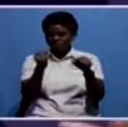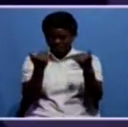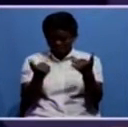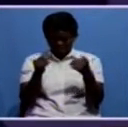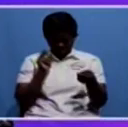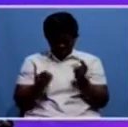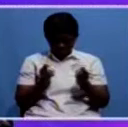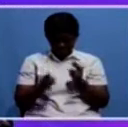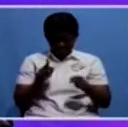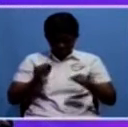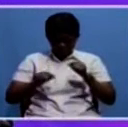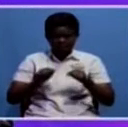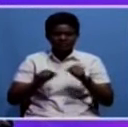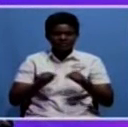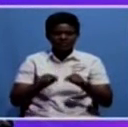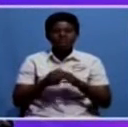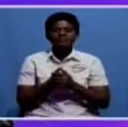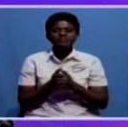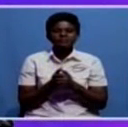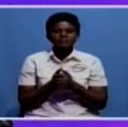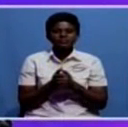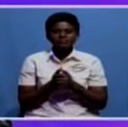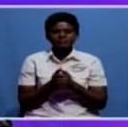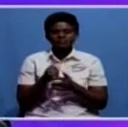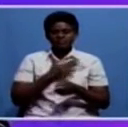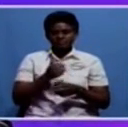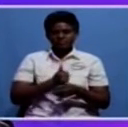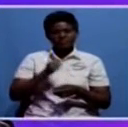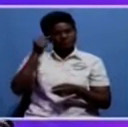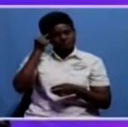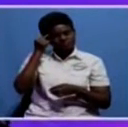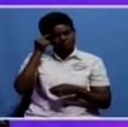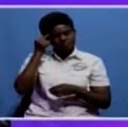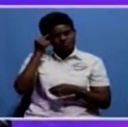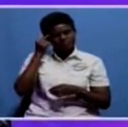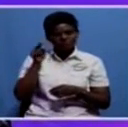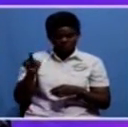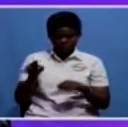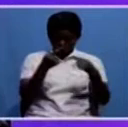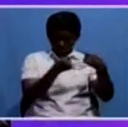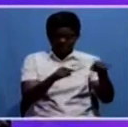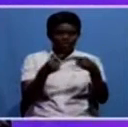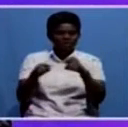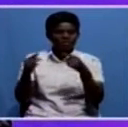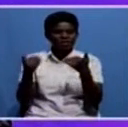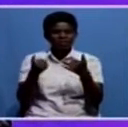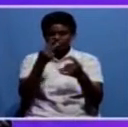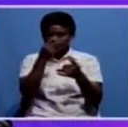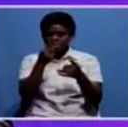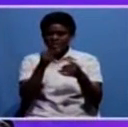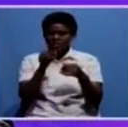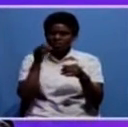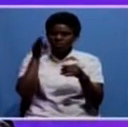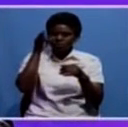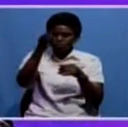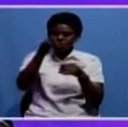you it's really preoccupying him. And I think these events have just happened. Let's see where we're going. The